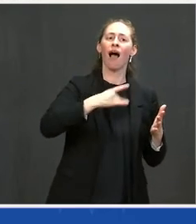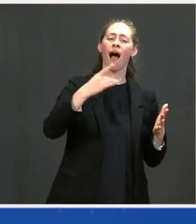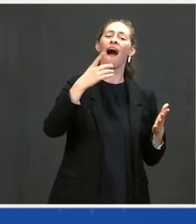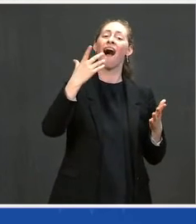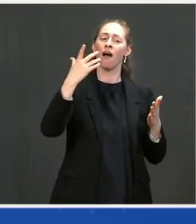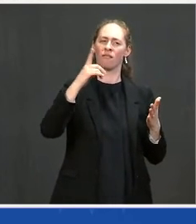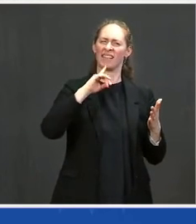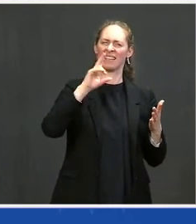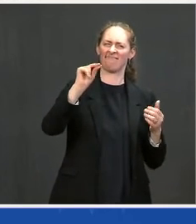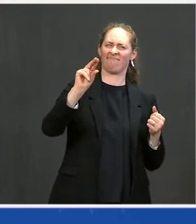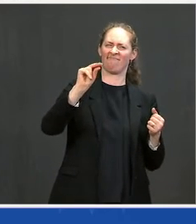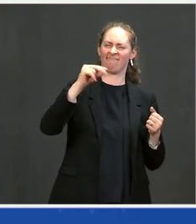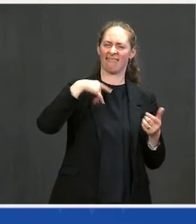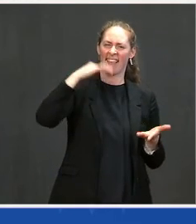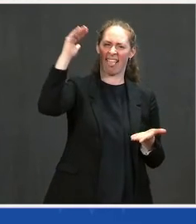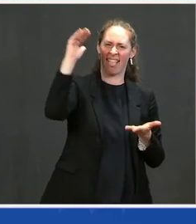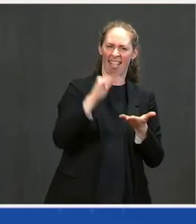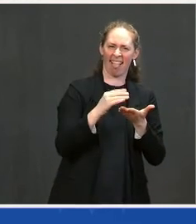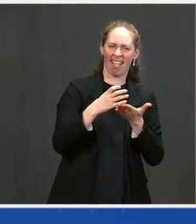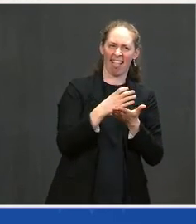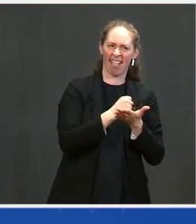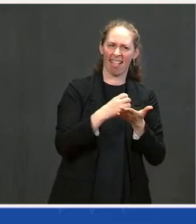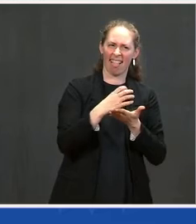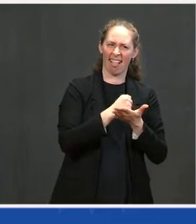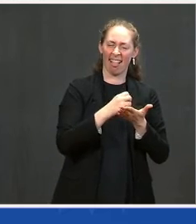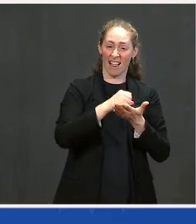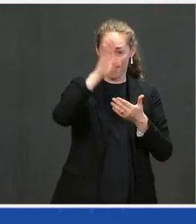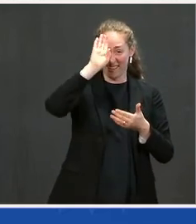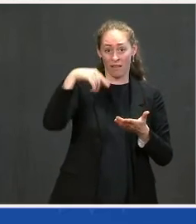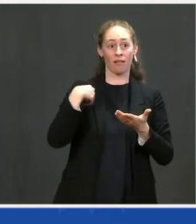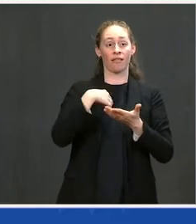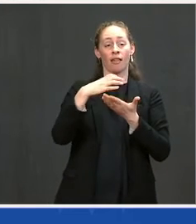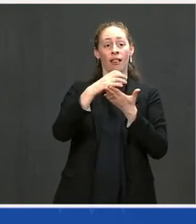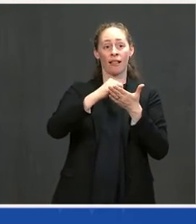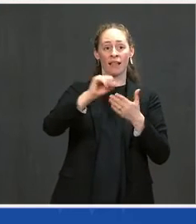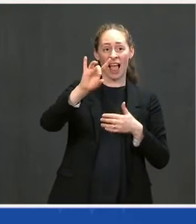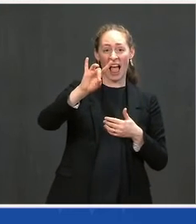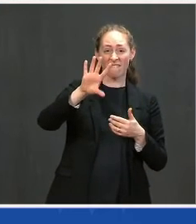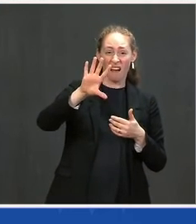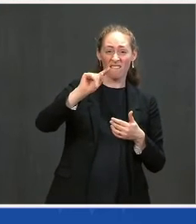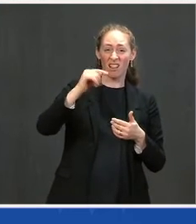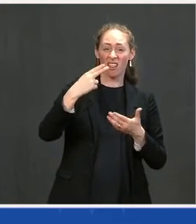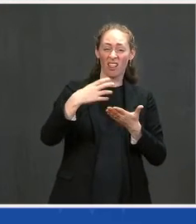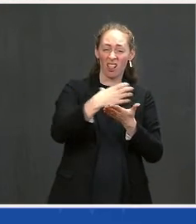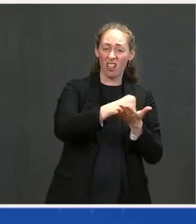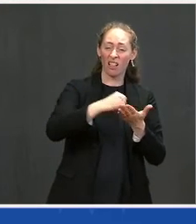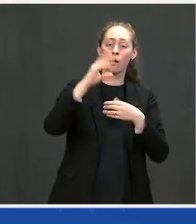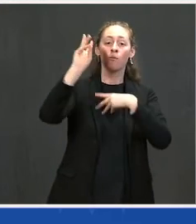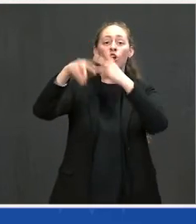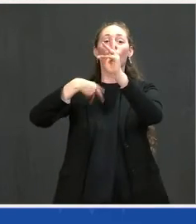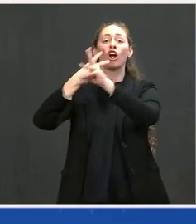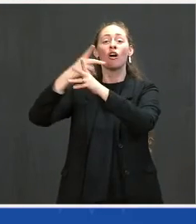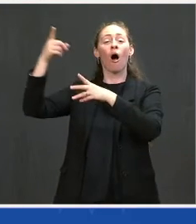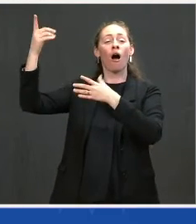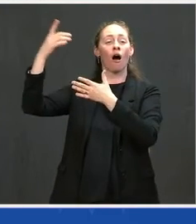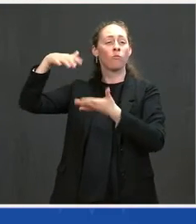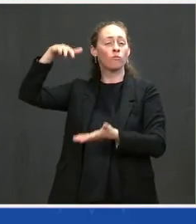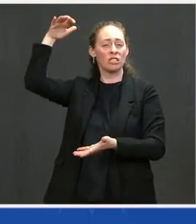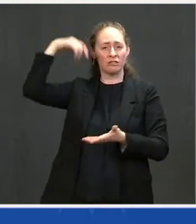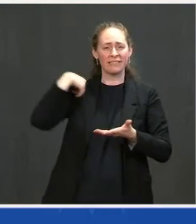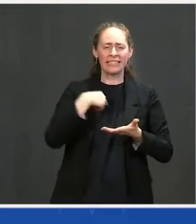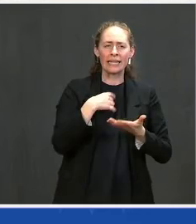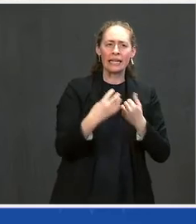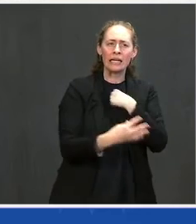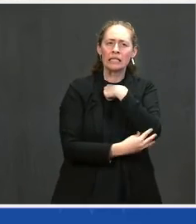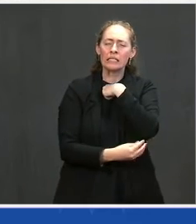in infrastructure. I mean, look, the future rests on whether or not we have the best airports that can